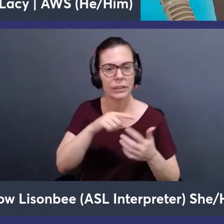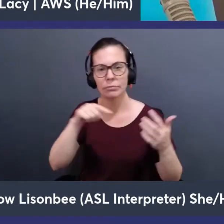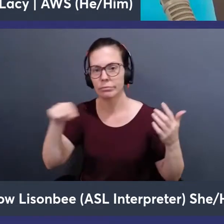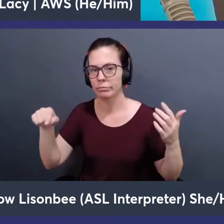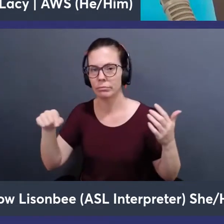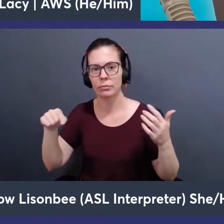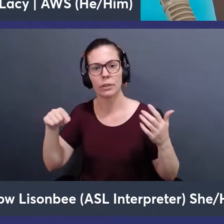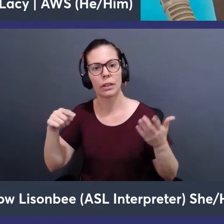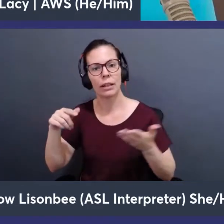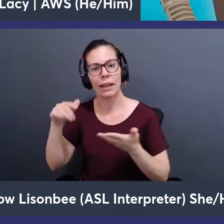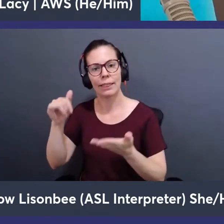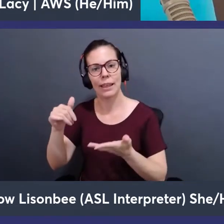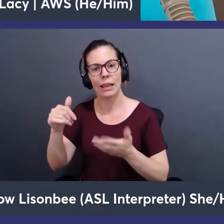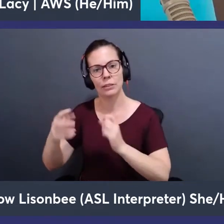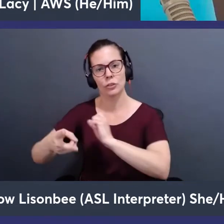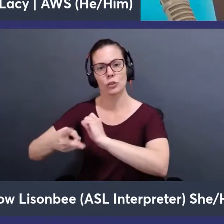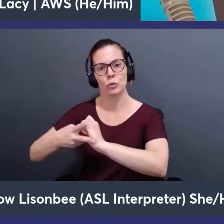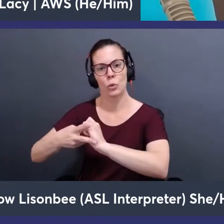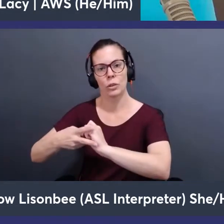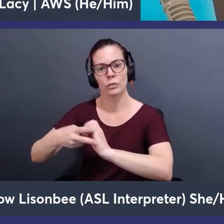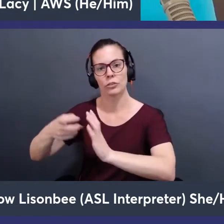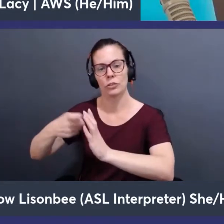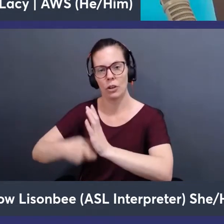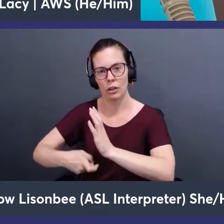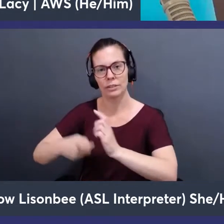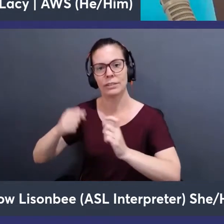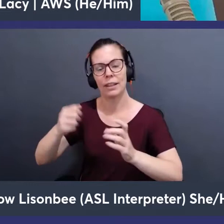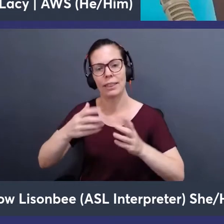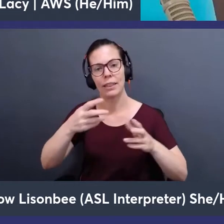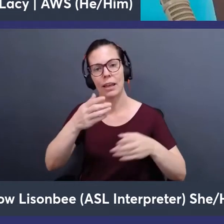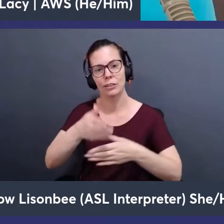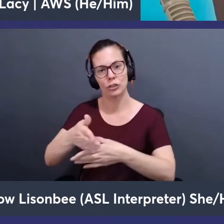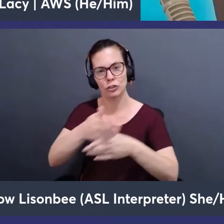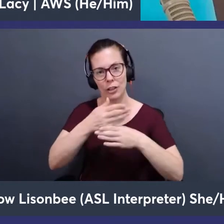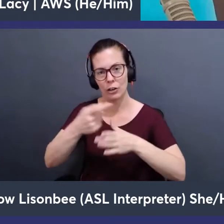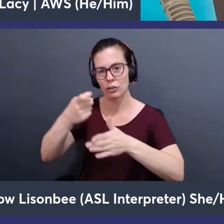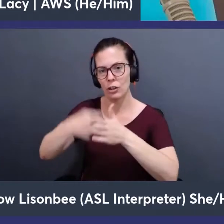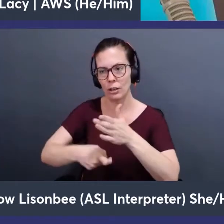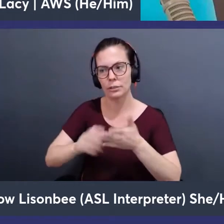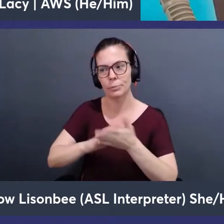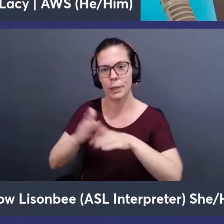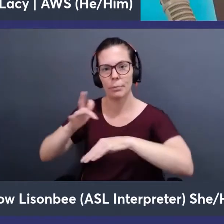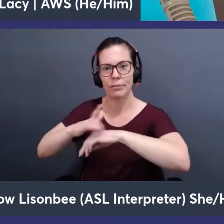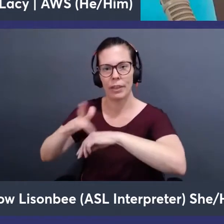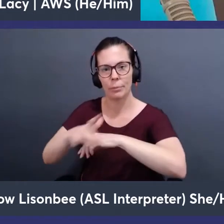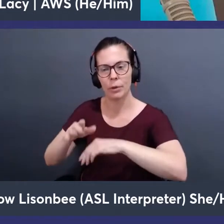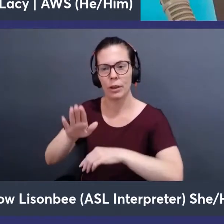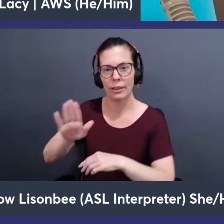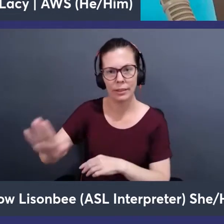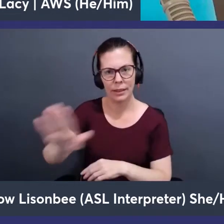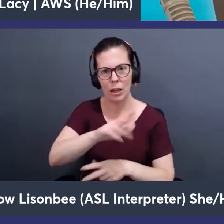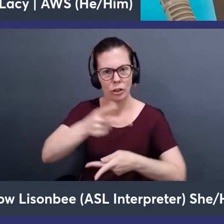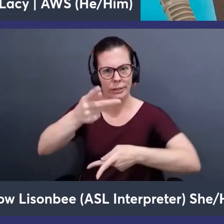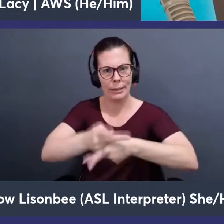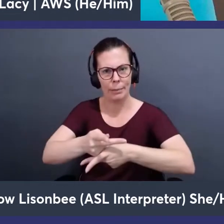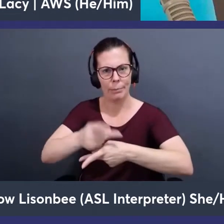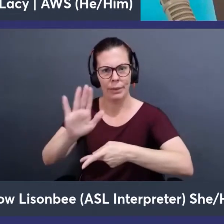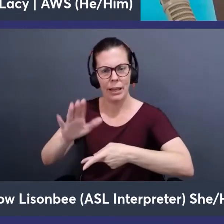the storage cost and egress cost to make it available. Data is still owned by them. We partnered